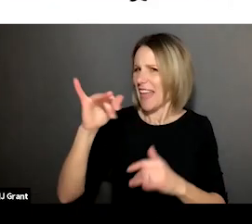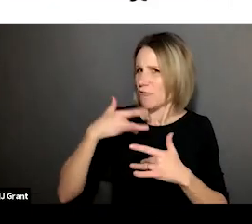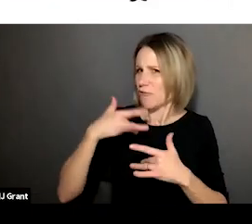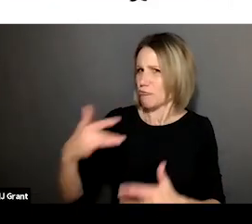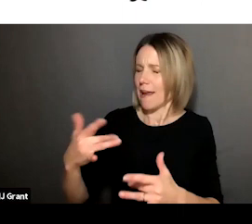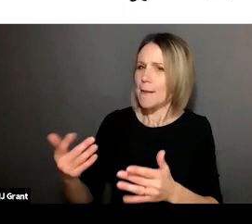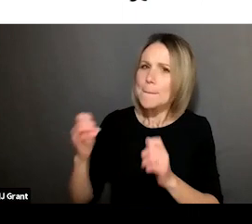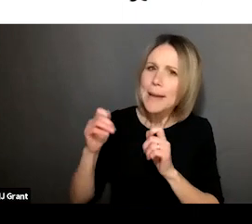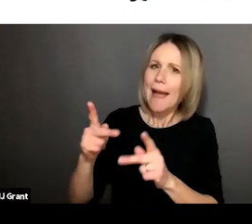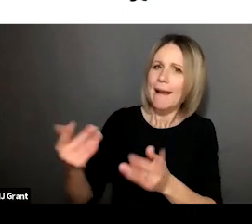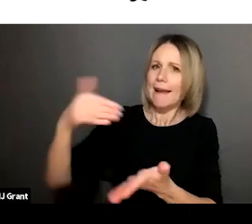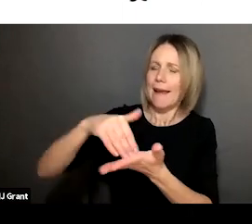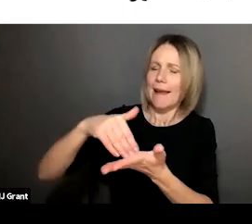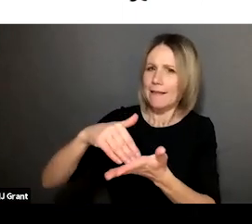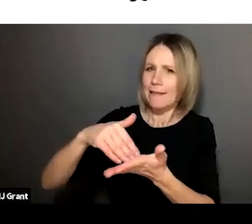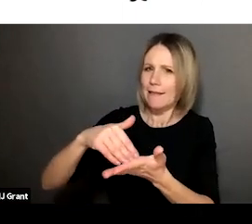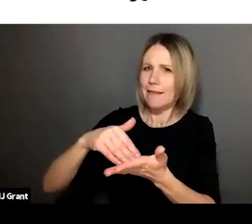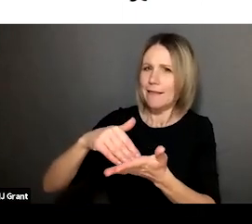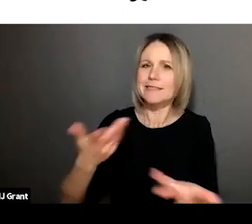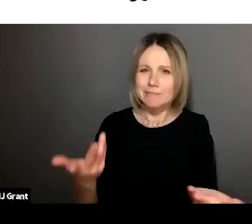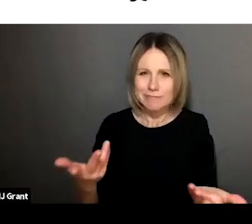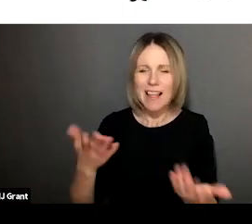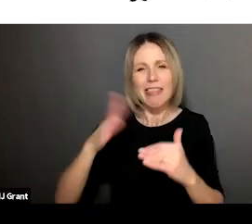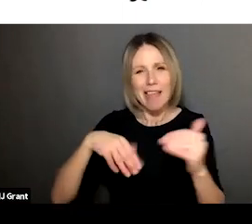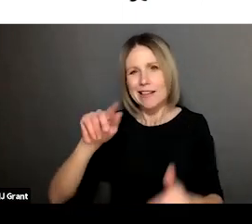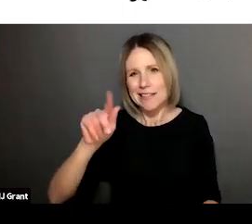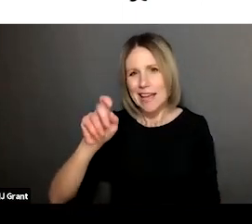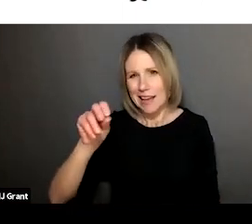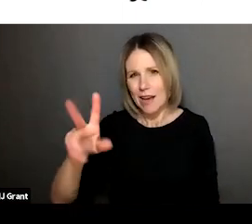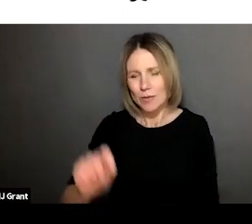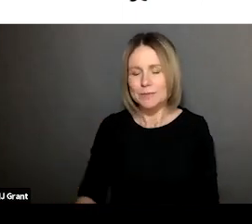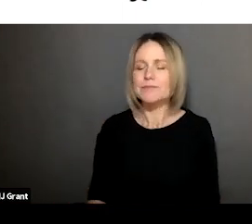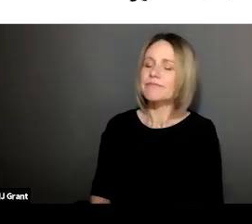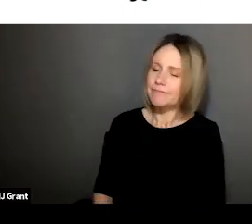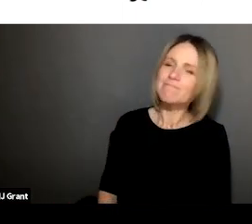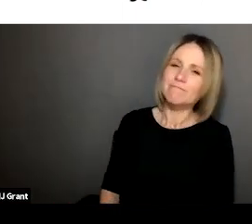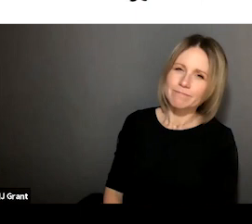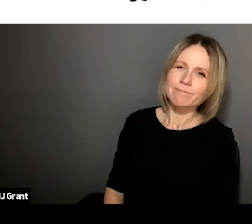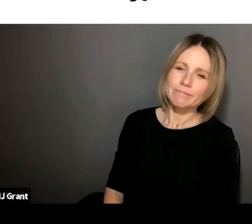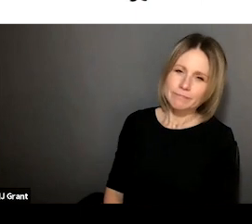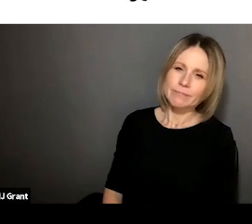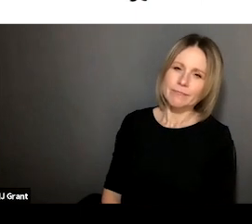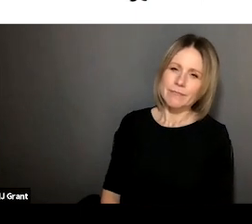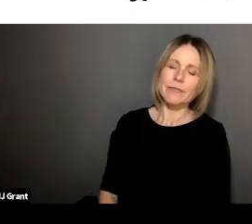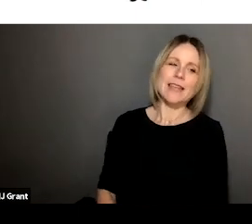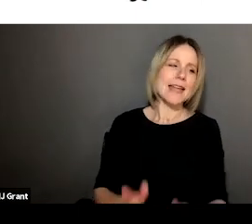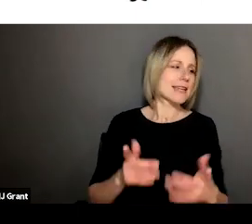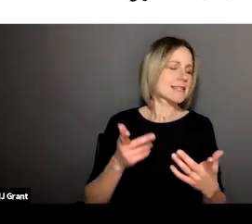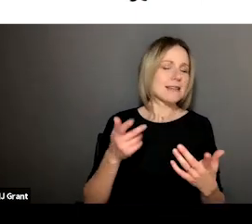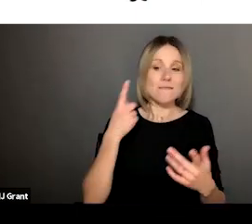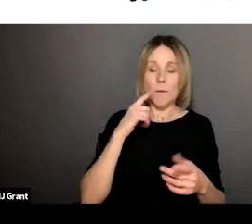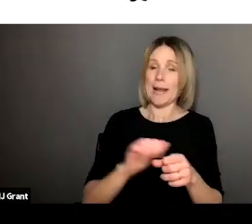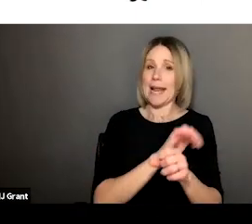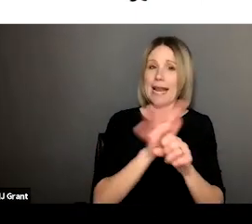So where do you think things are going in terms of recovery from the pandemic? We've gotten a few questions that touch on that. So it seems